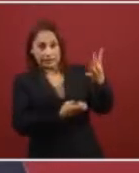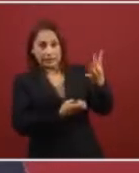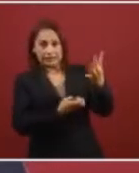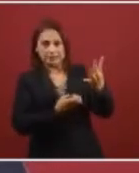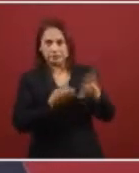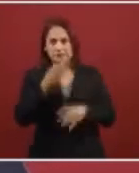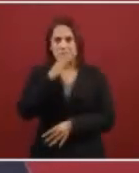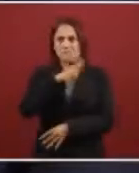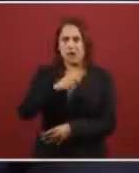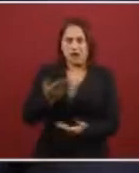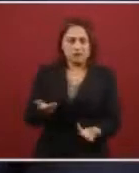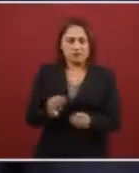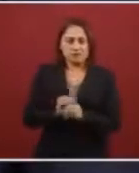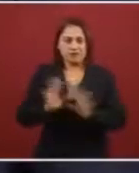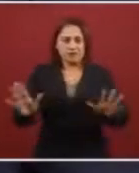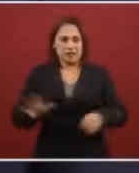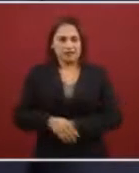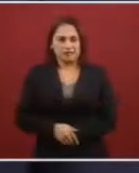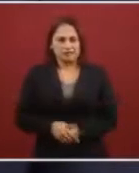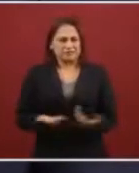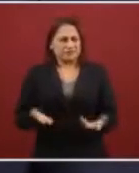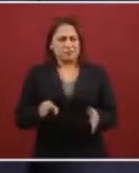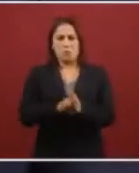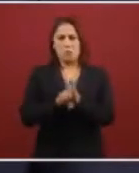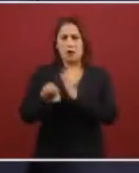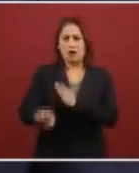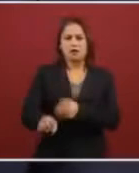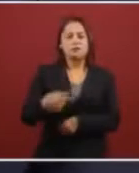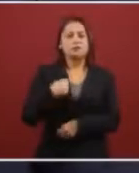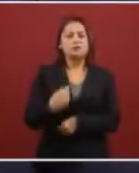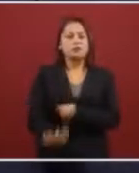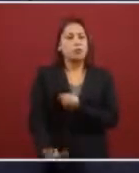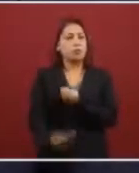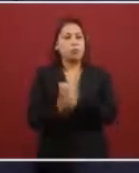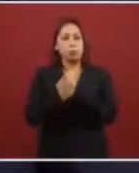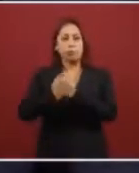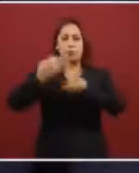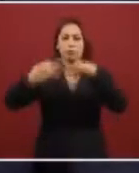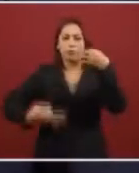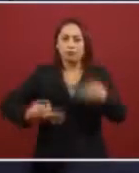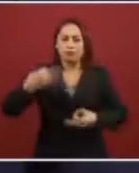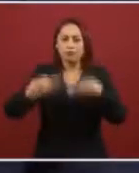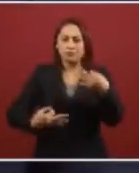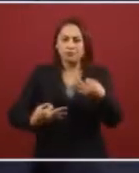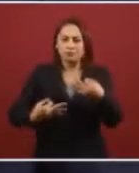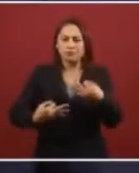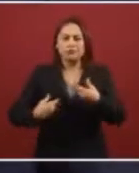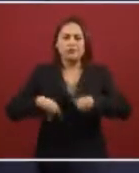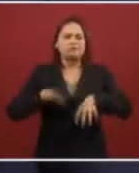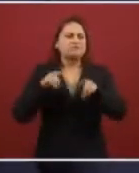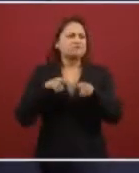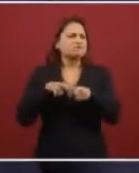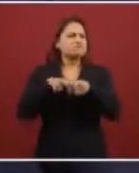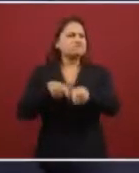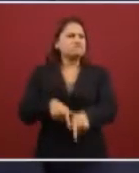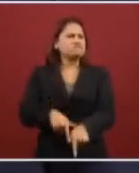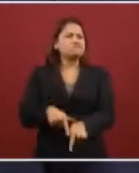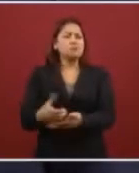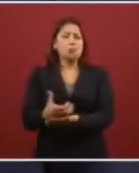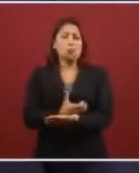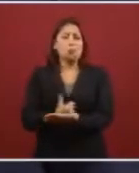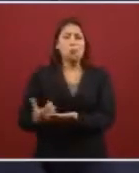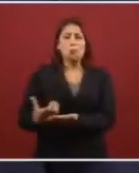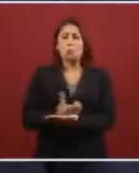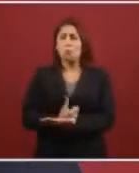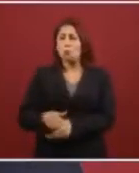que, a ver, me amparo? What about they would, y you know, like give somebody a break and then they wouldn't take